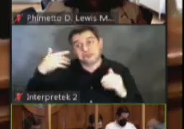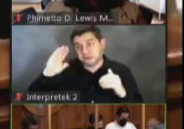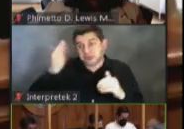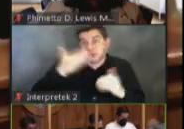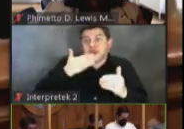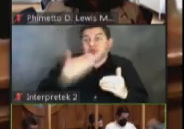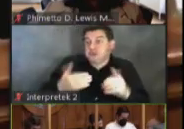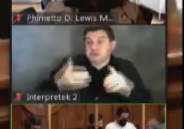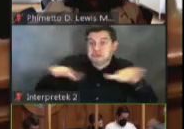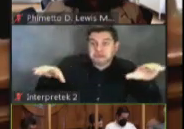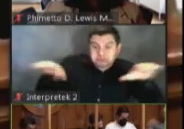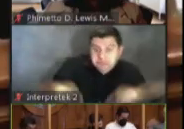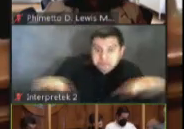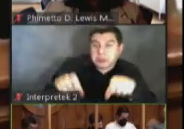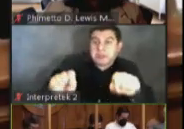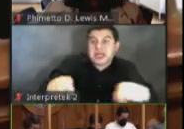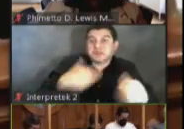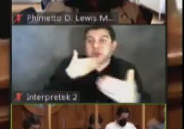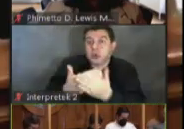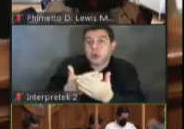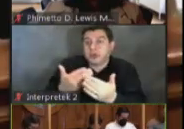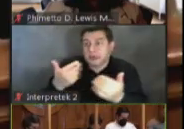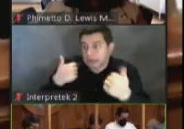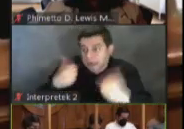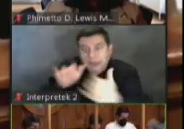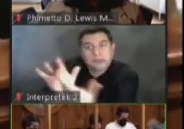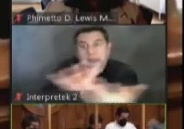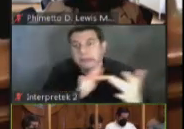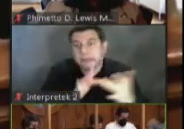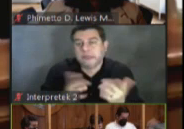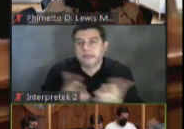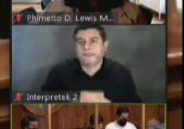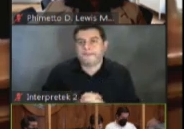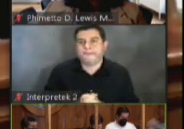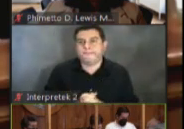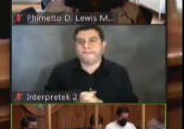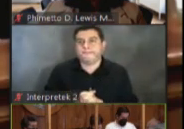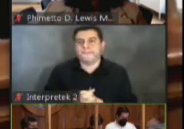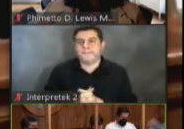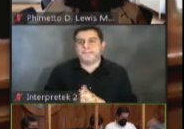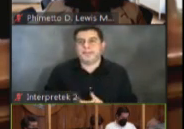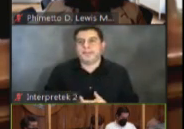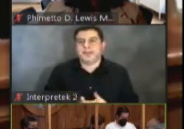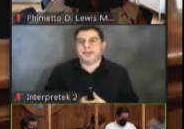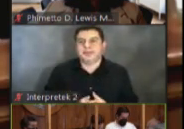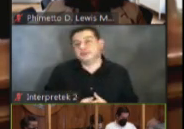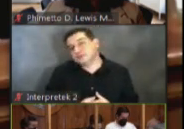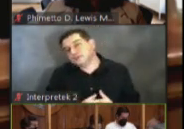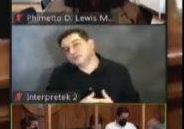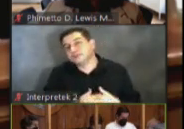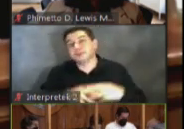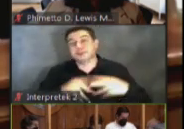this issue than anybody did on anything in our local community. The second thing is it gives